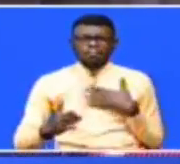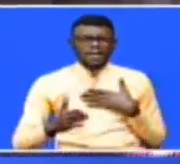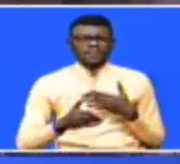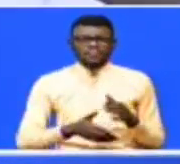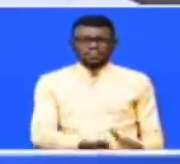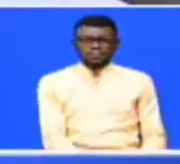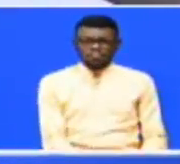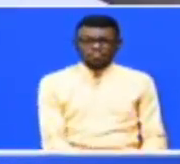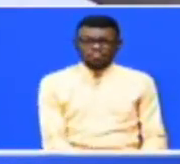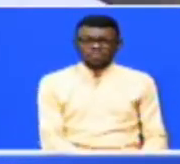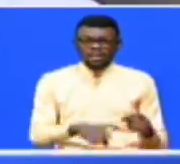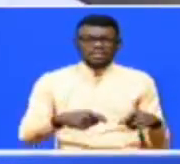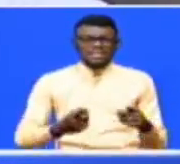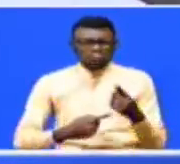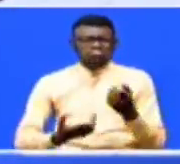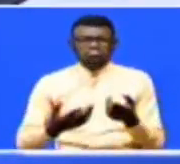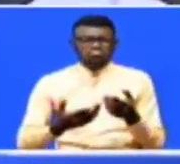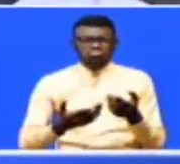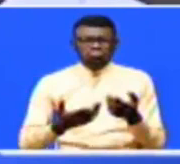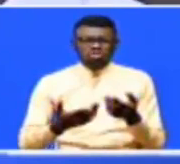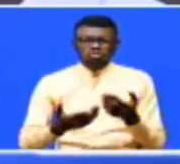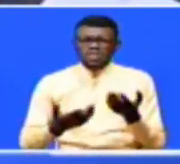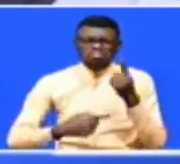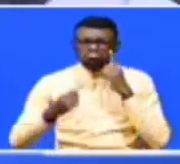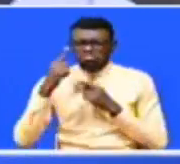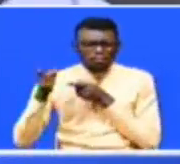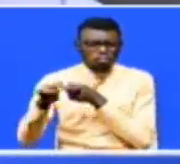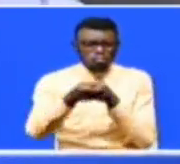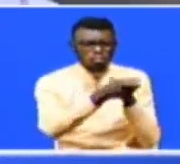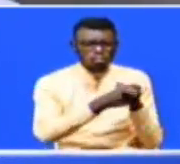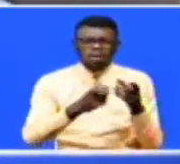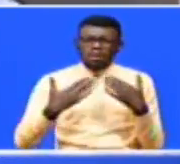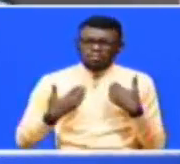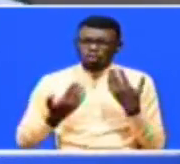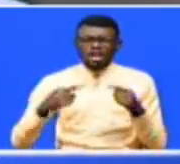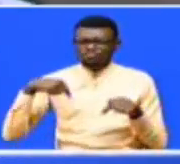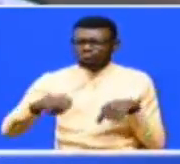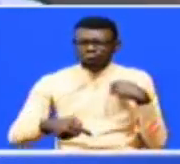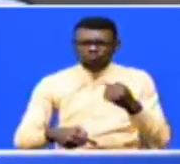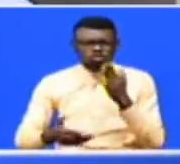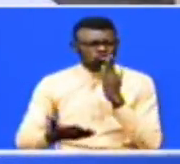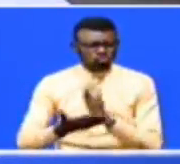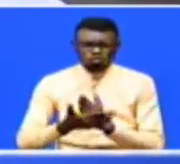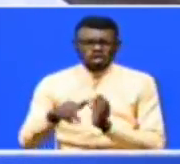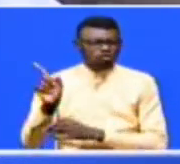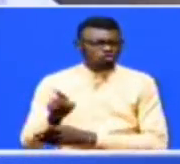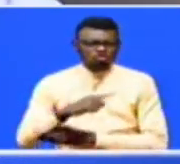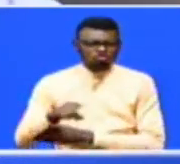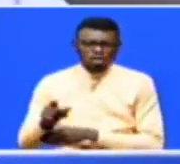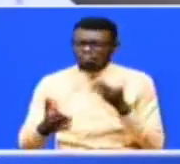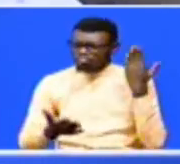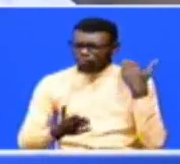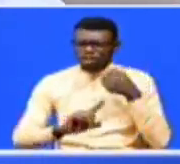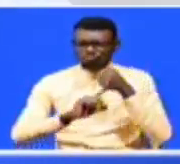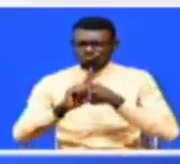house. But they are busy throwing tear gas, hurting innocent people. This is not right. This is not the freedom we fought